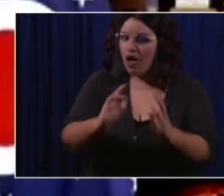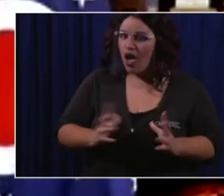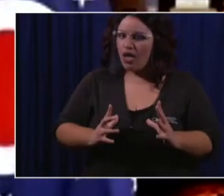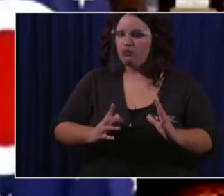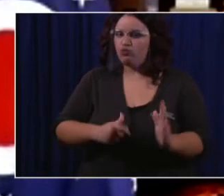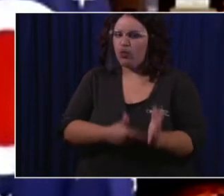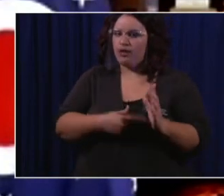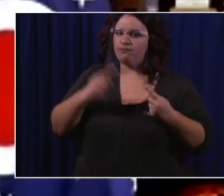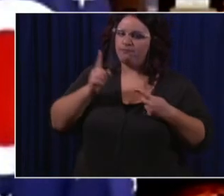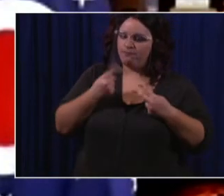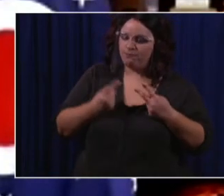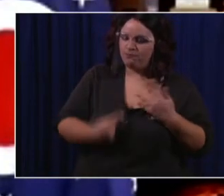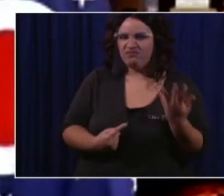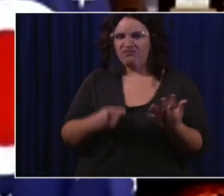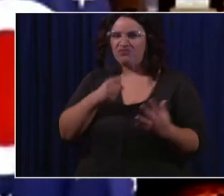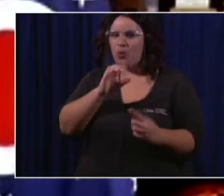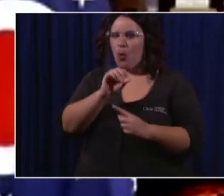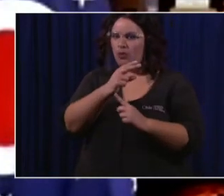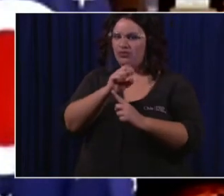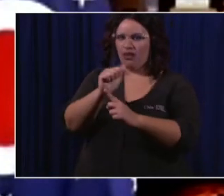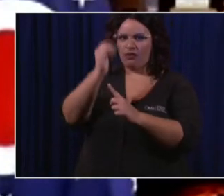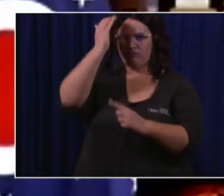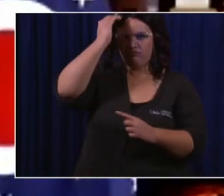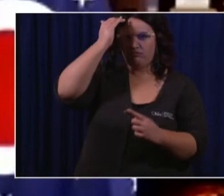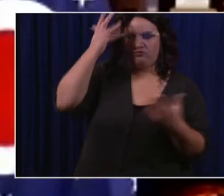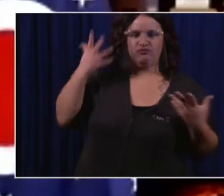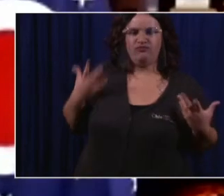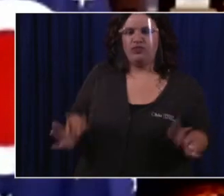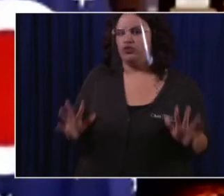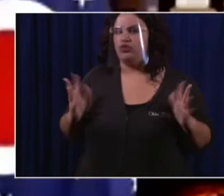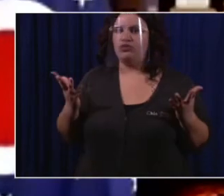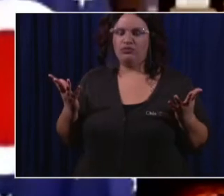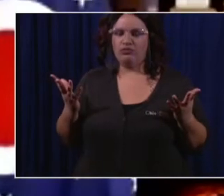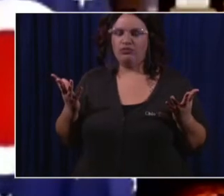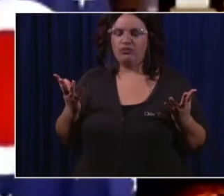And that lies with the Ohio High School Athletic Association.